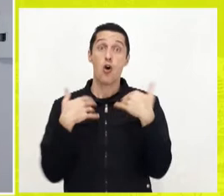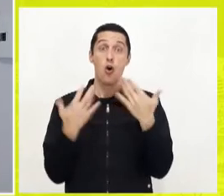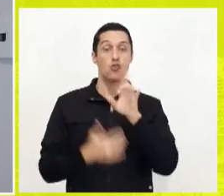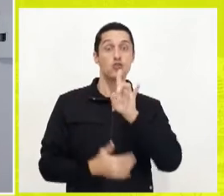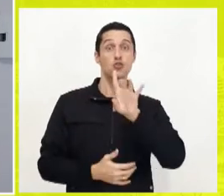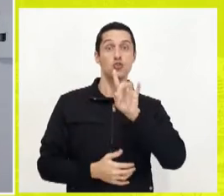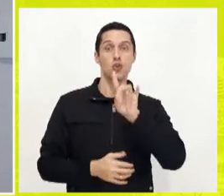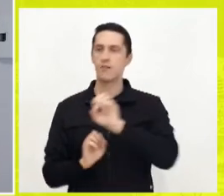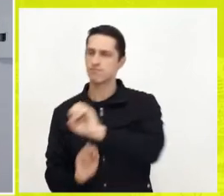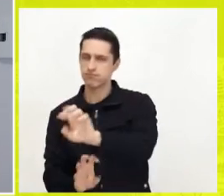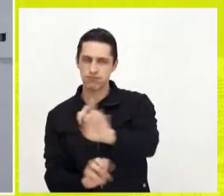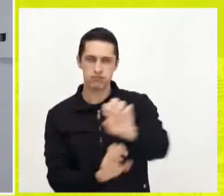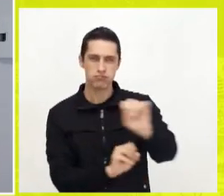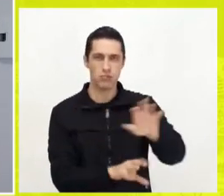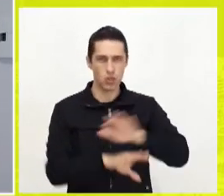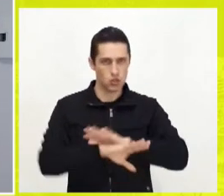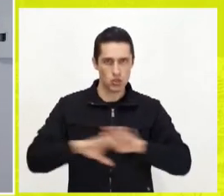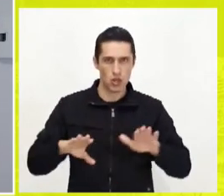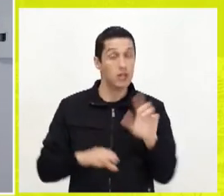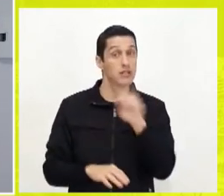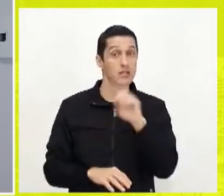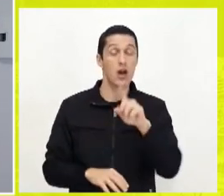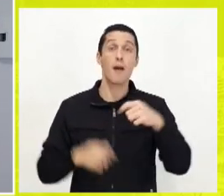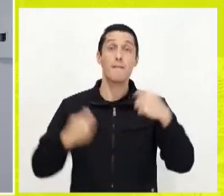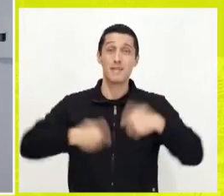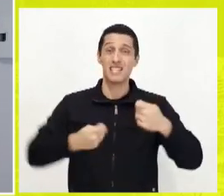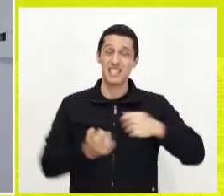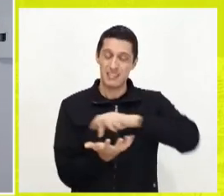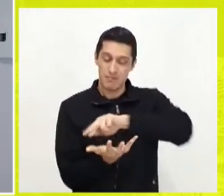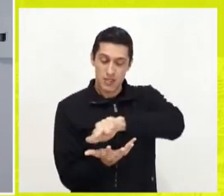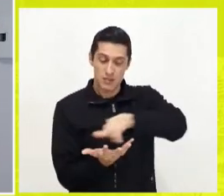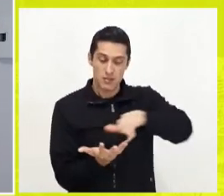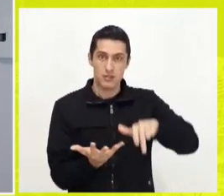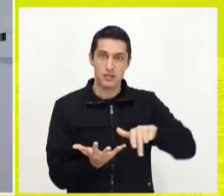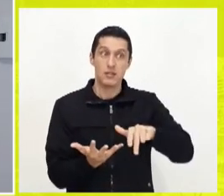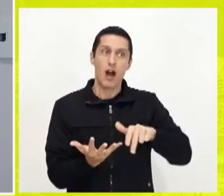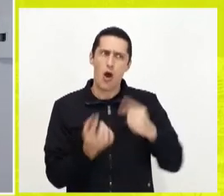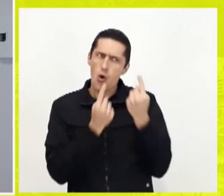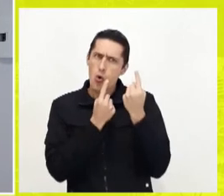of fronts to be able to fight misinformation